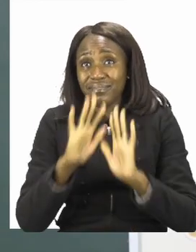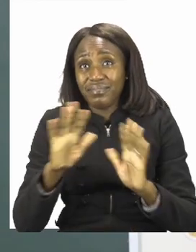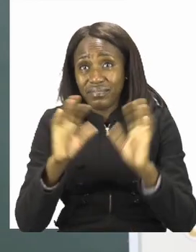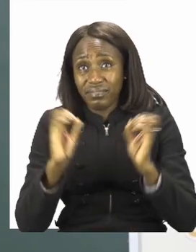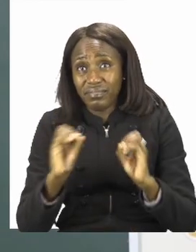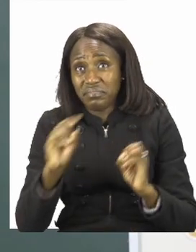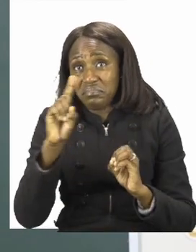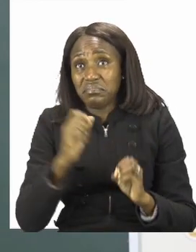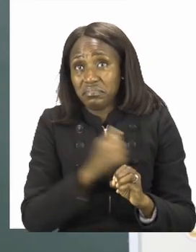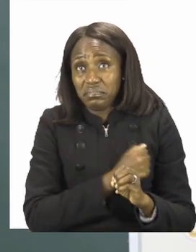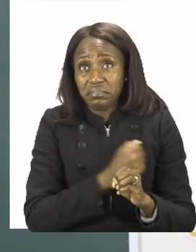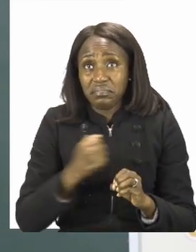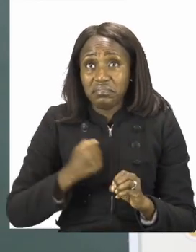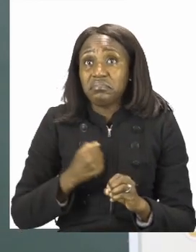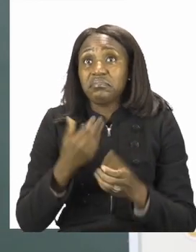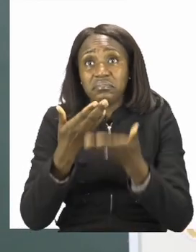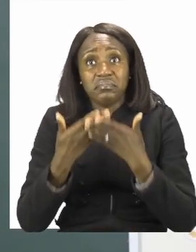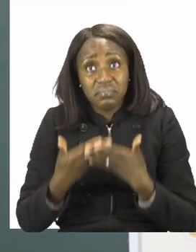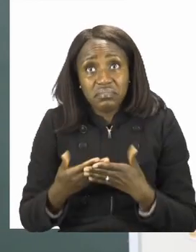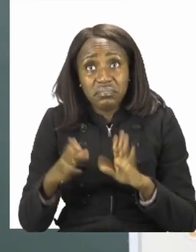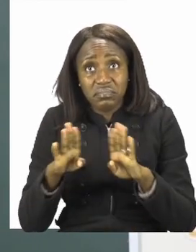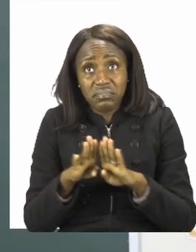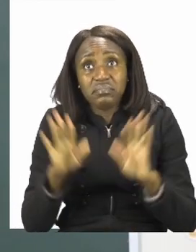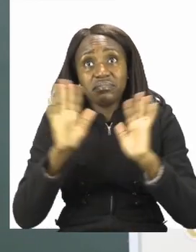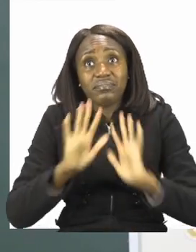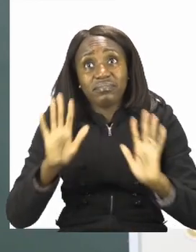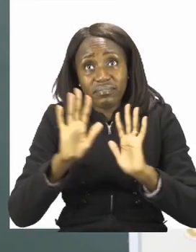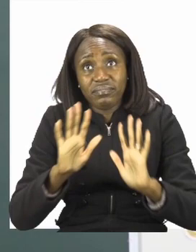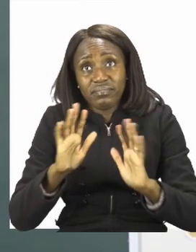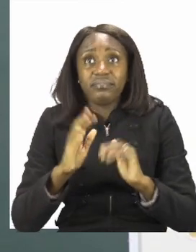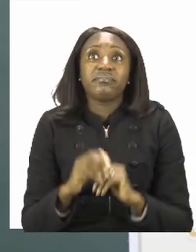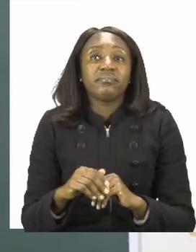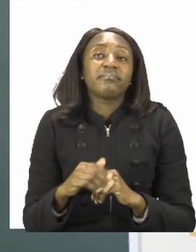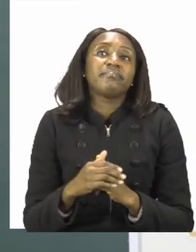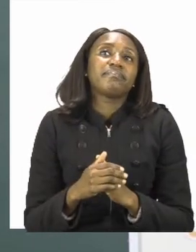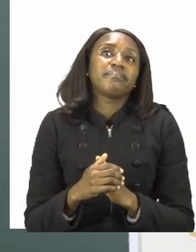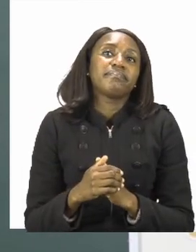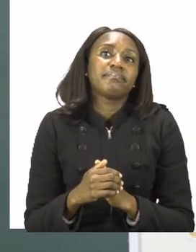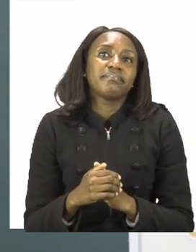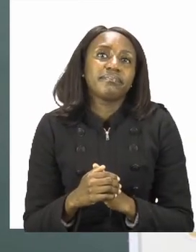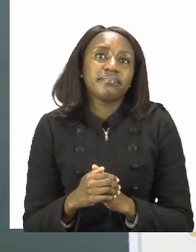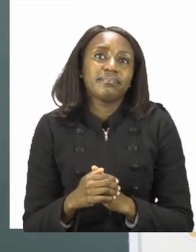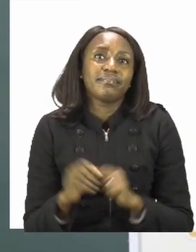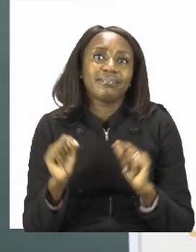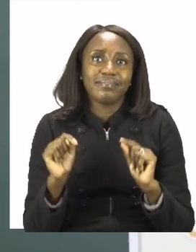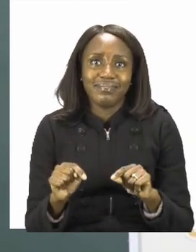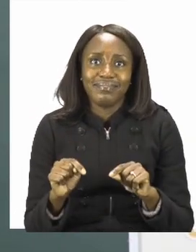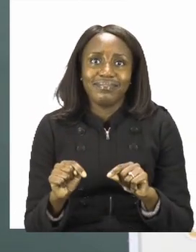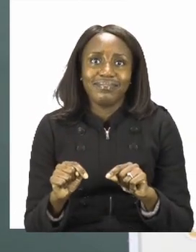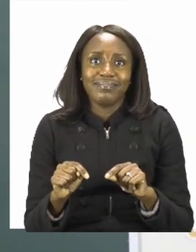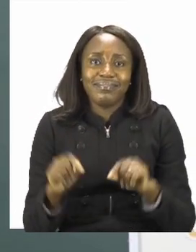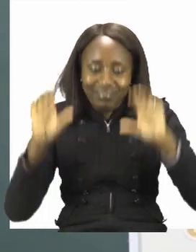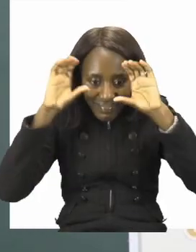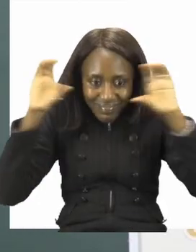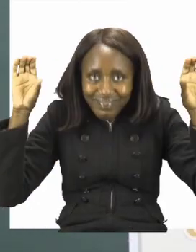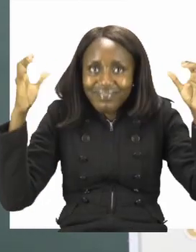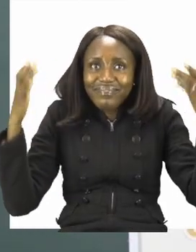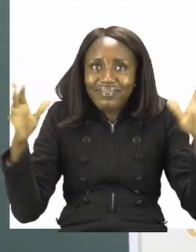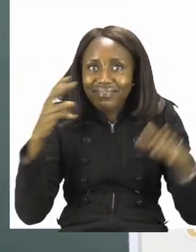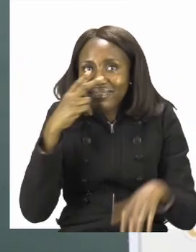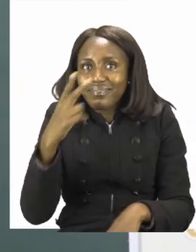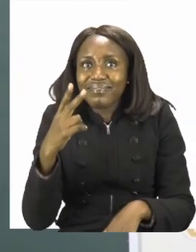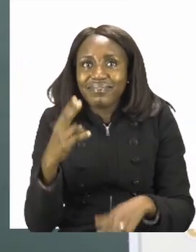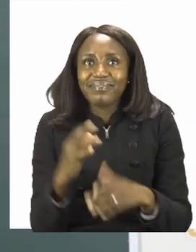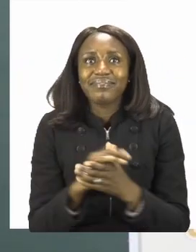a dad, or anyone that you're living with to help you make colors. Now my hat is